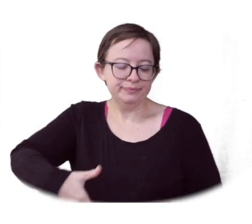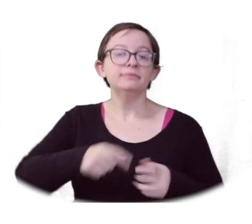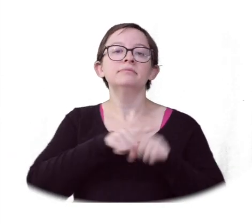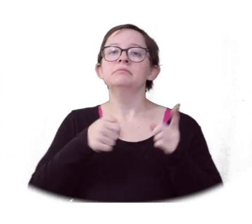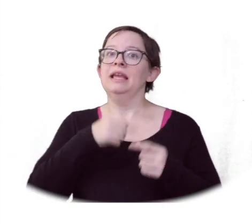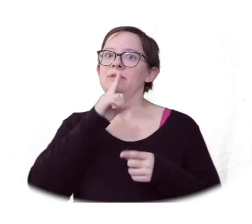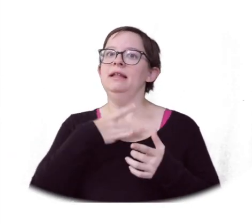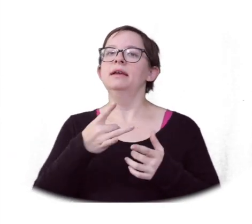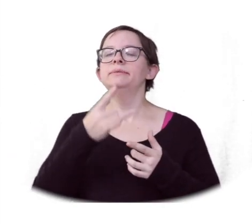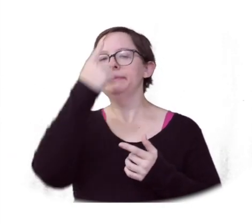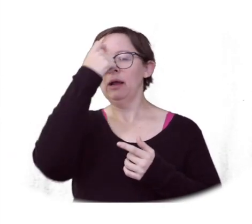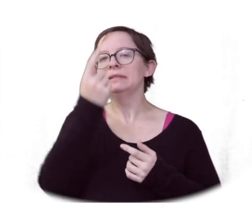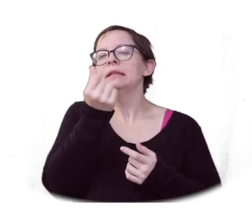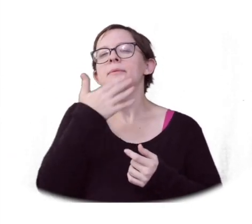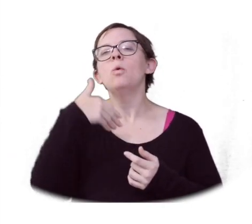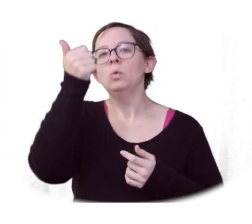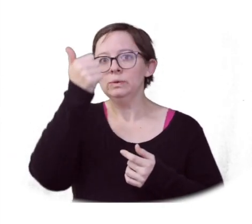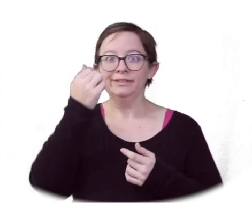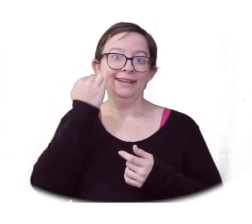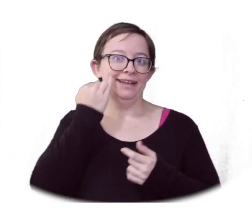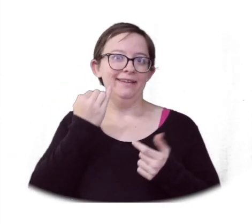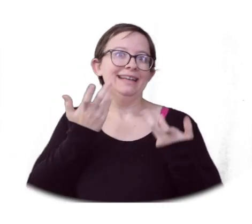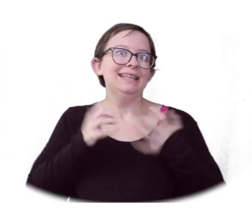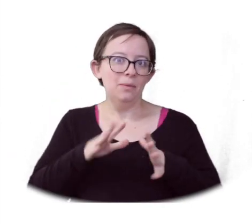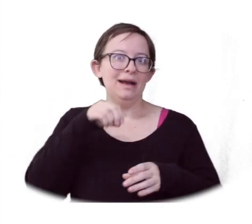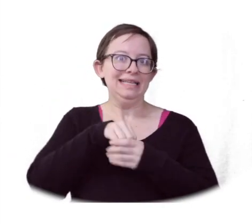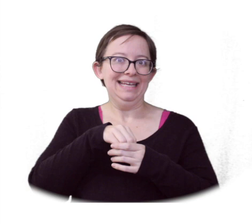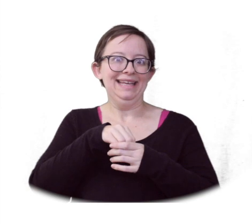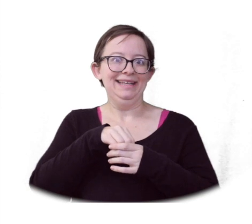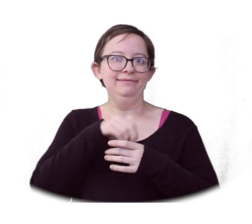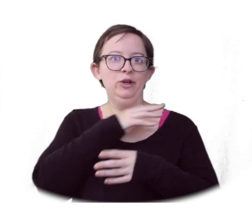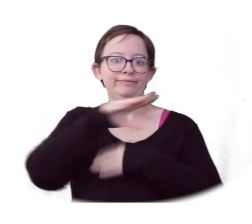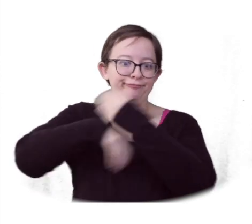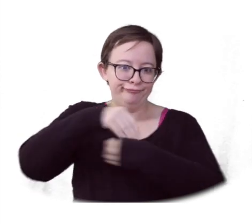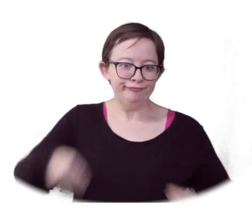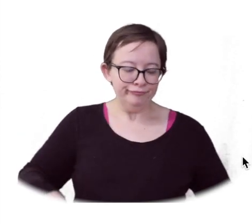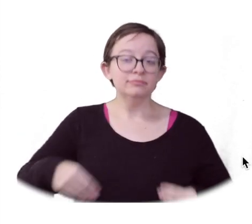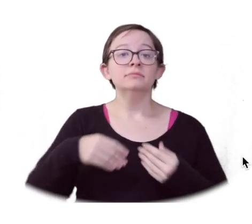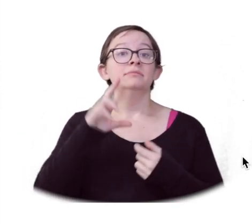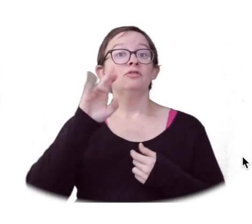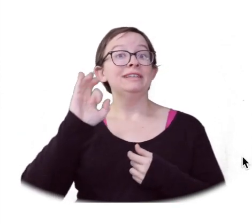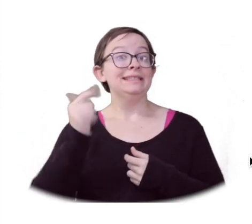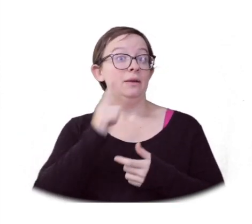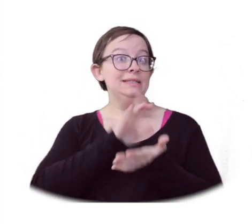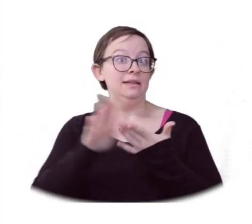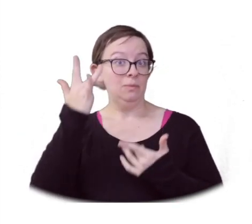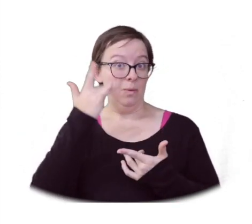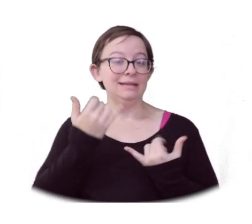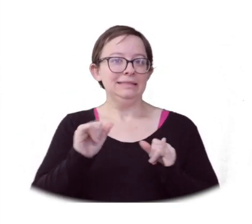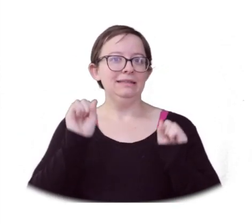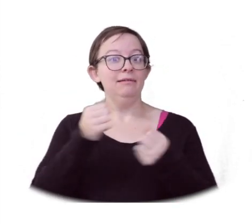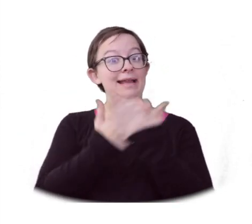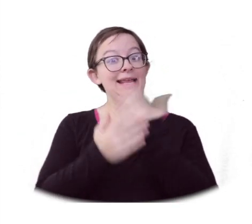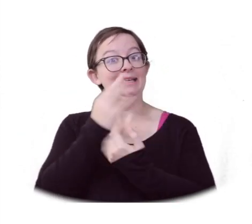such. But these I really liked when Miko was a little bit older, when I didn't want to have him in the carrier anymore. The ring sling was nice because